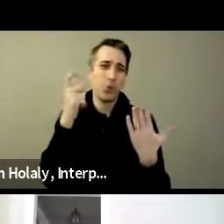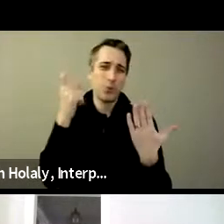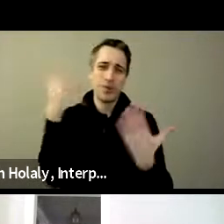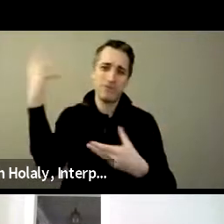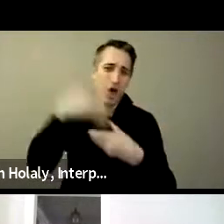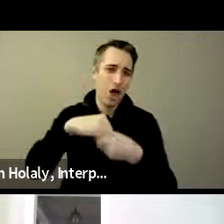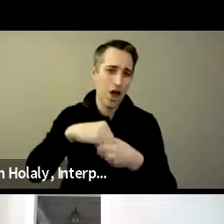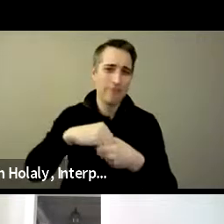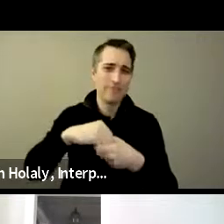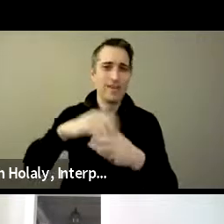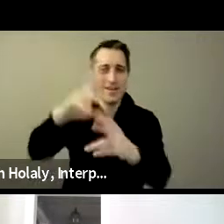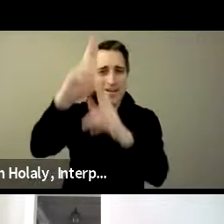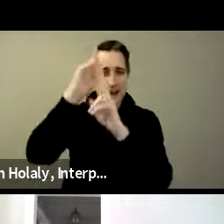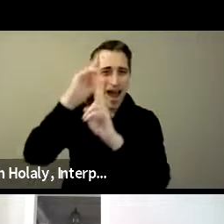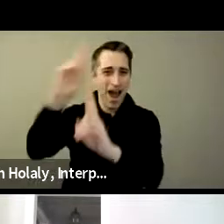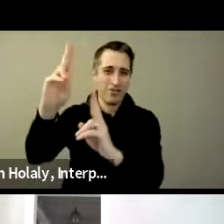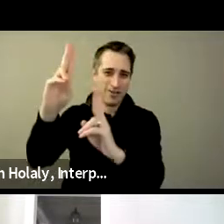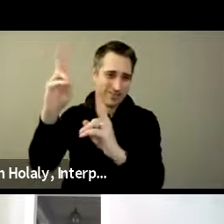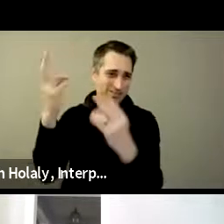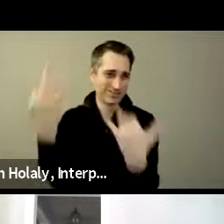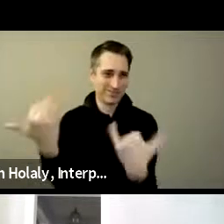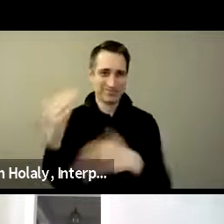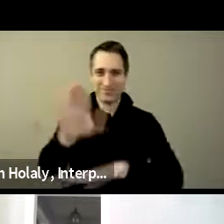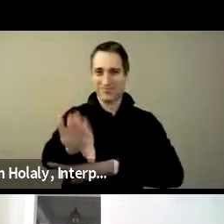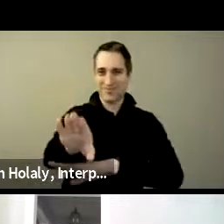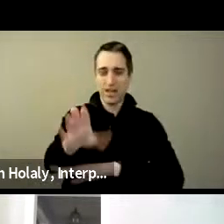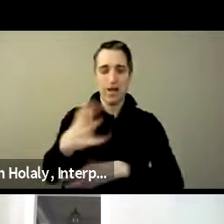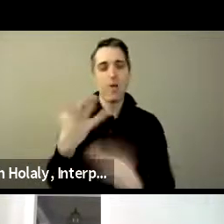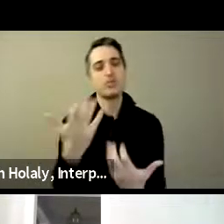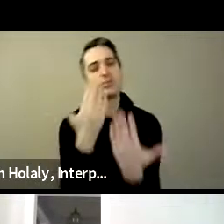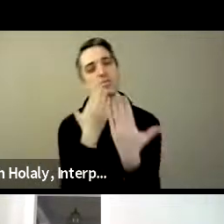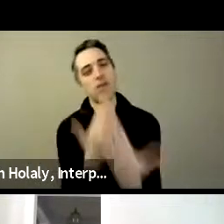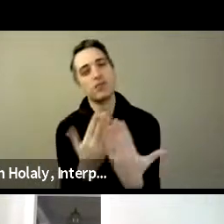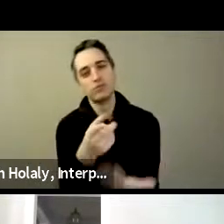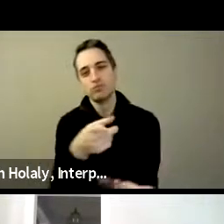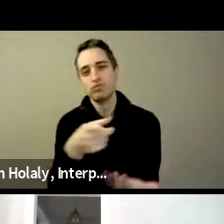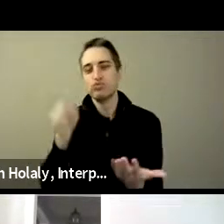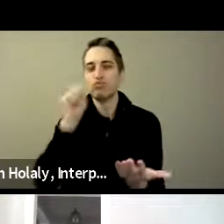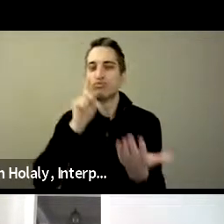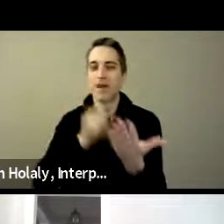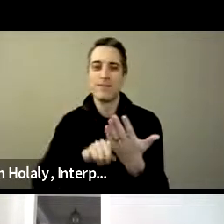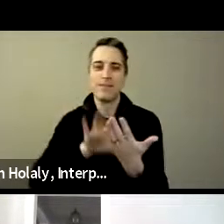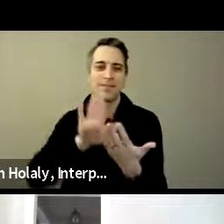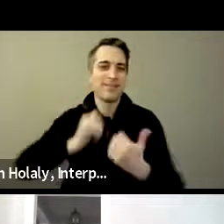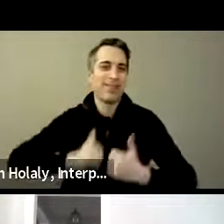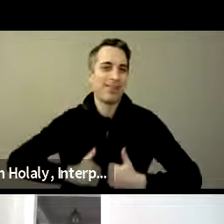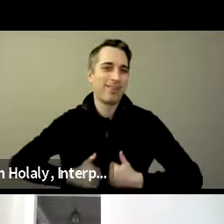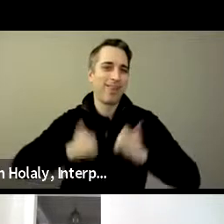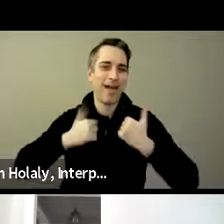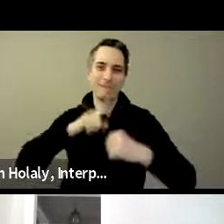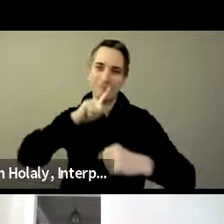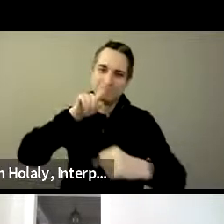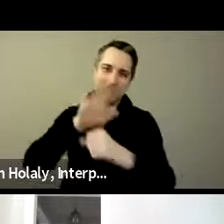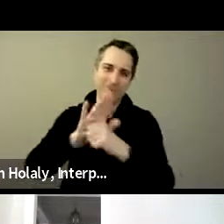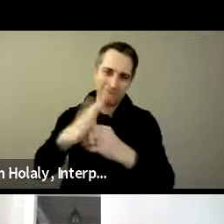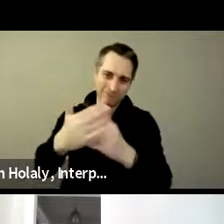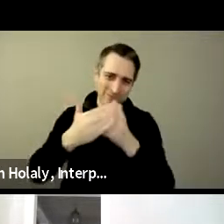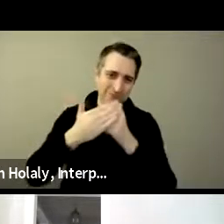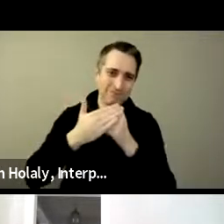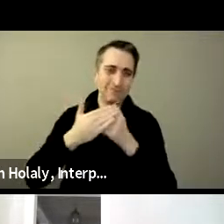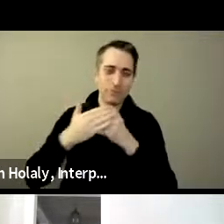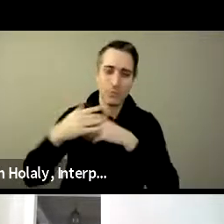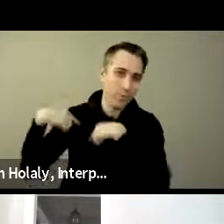know, his honoring this evening. I want to thank you all for recognizing his lifelong dedication and commitment to